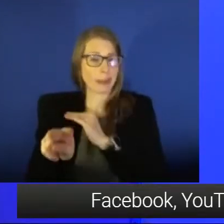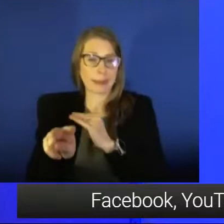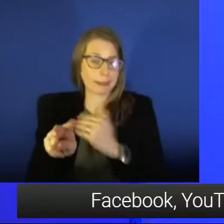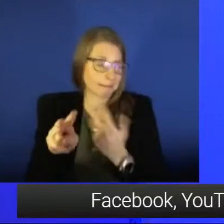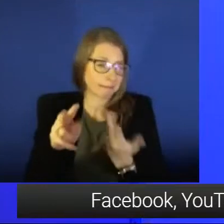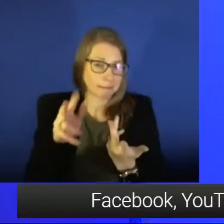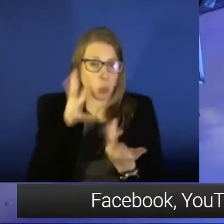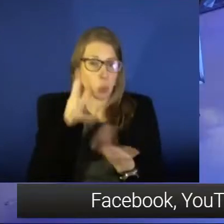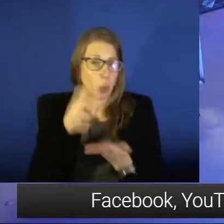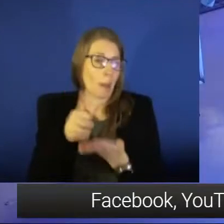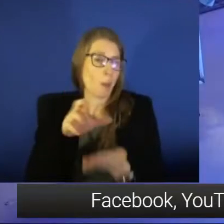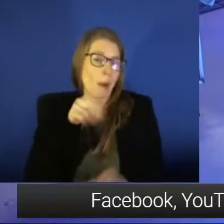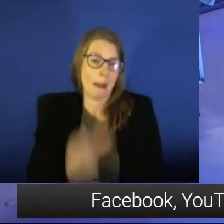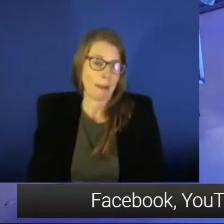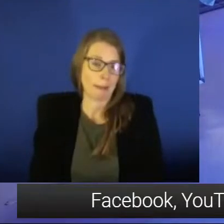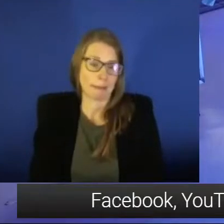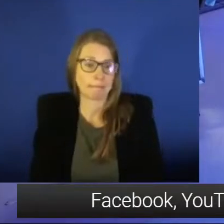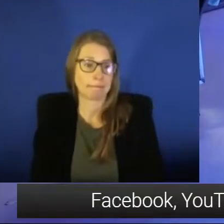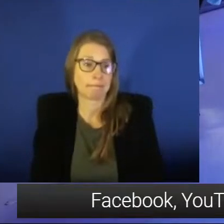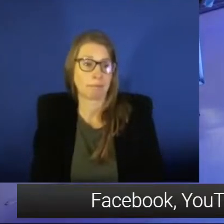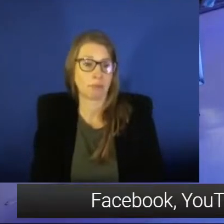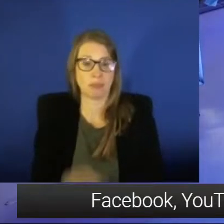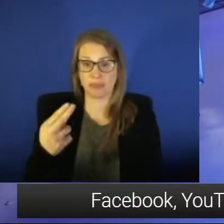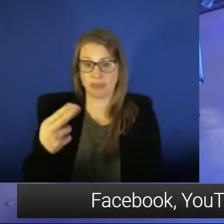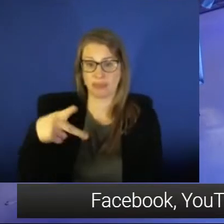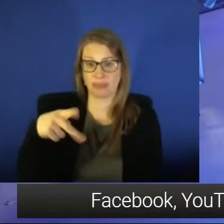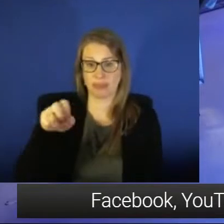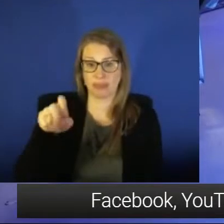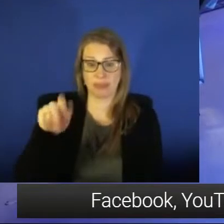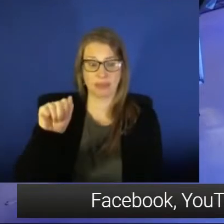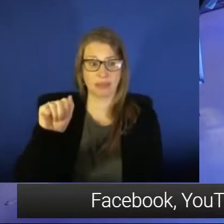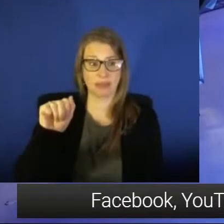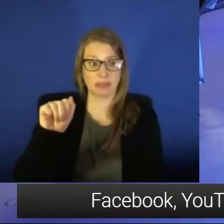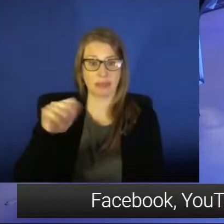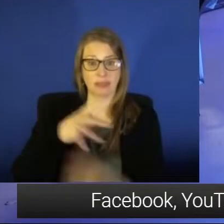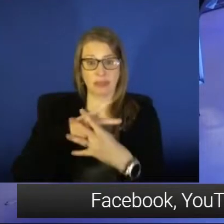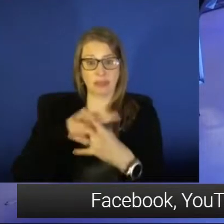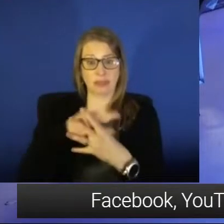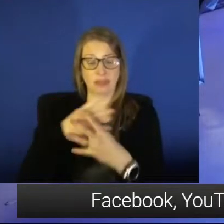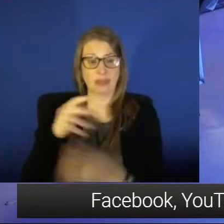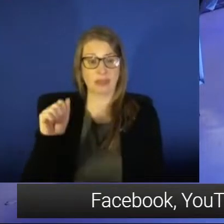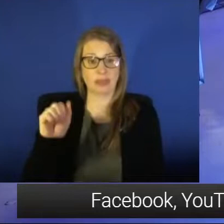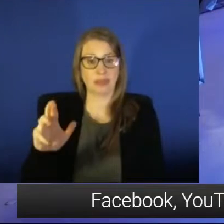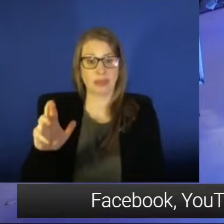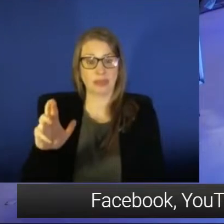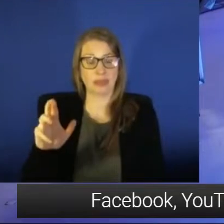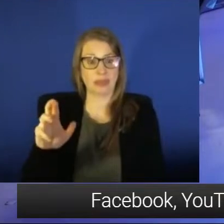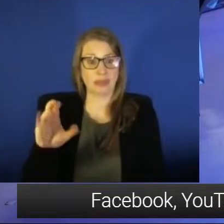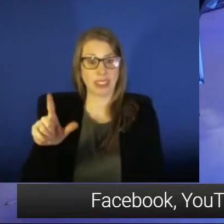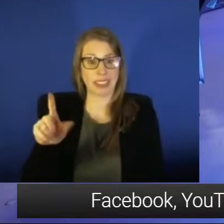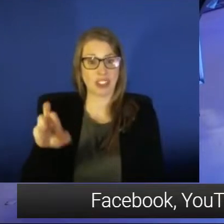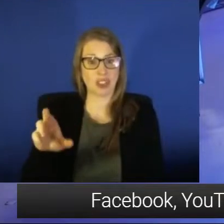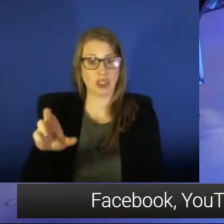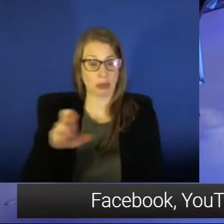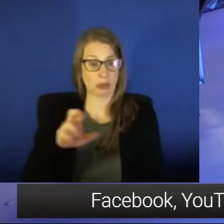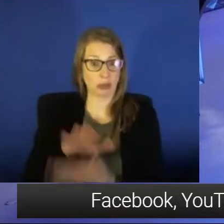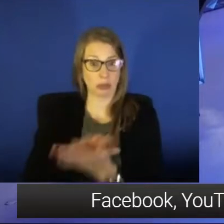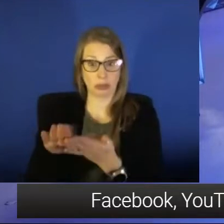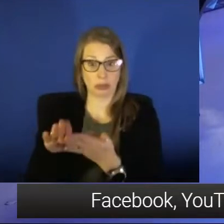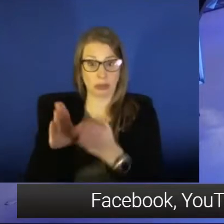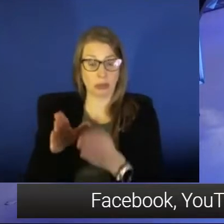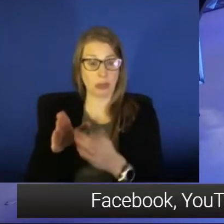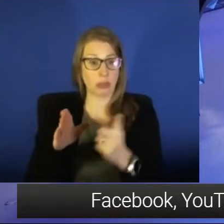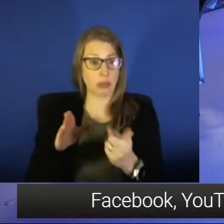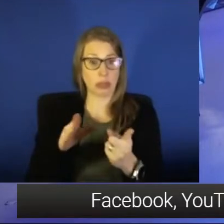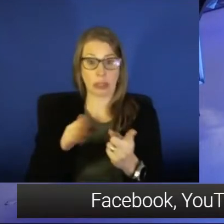helpful. But you can also get HEPA filters as well as those air cleaners. Do you recommend them for your patients? Or? I say exactly what Dr.